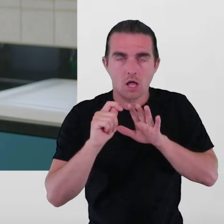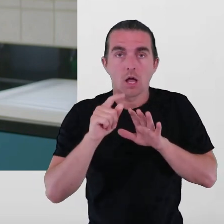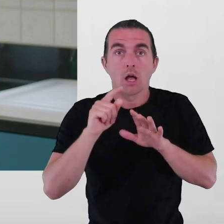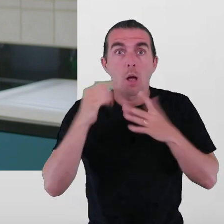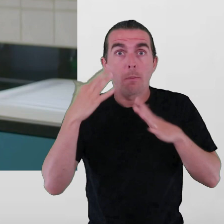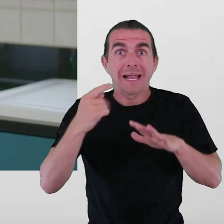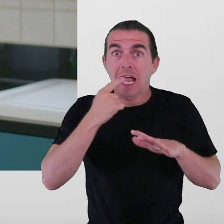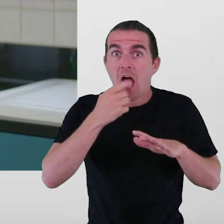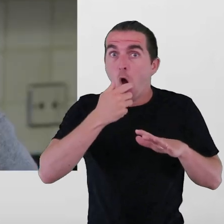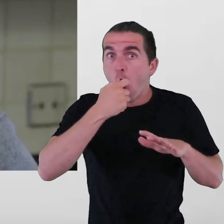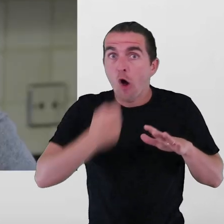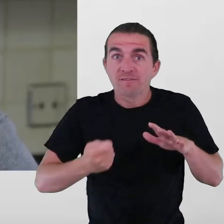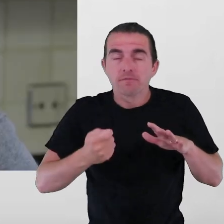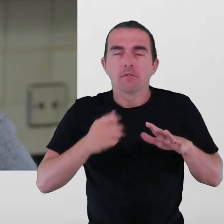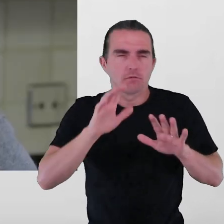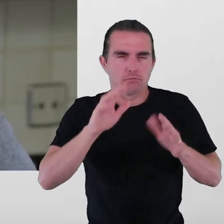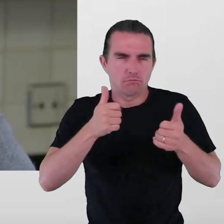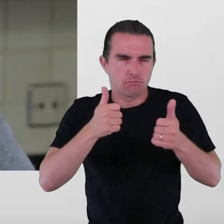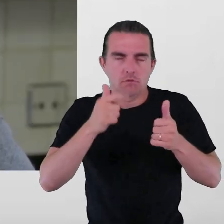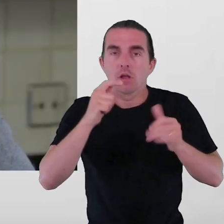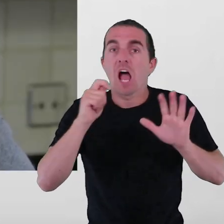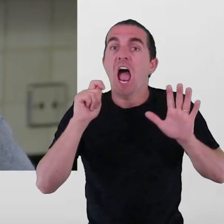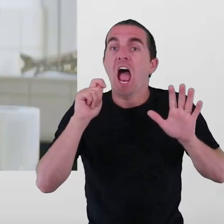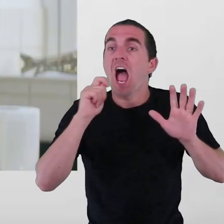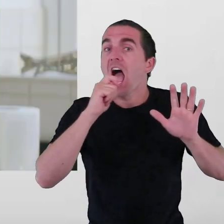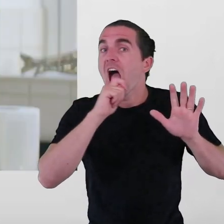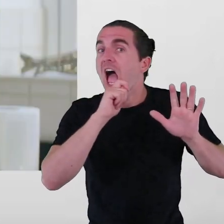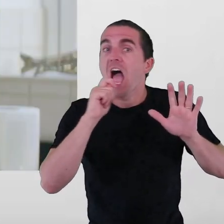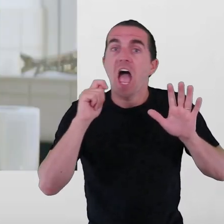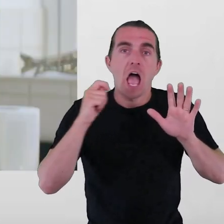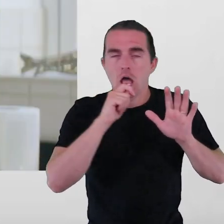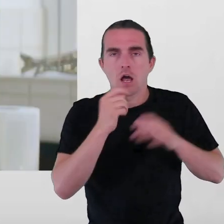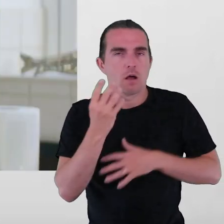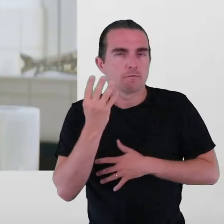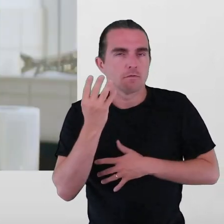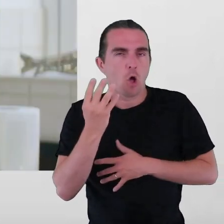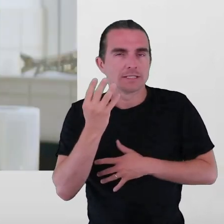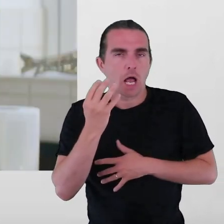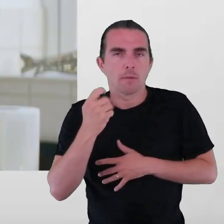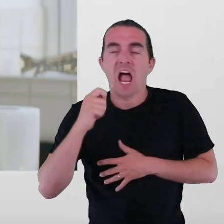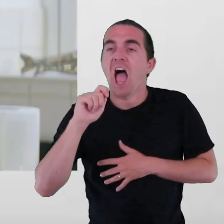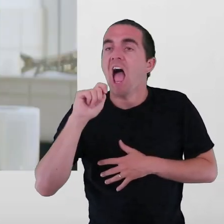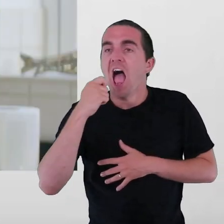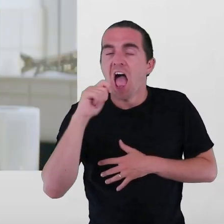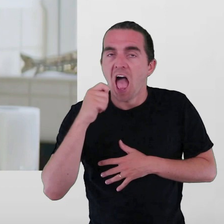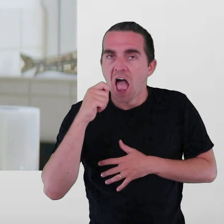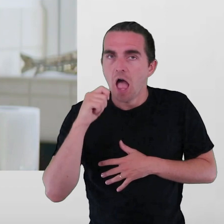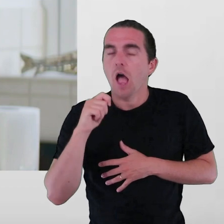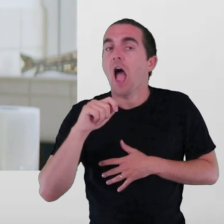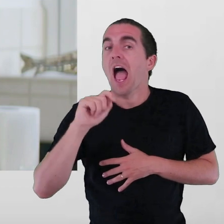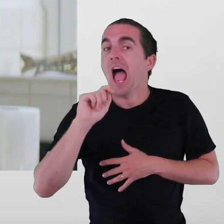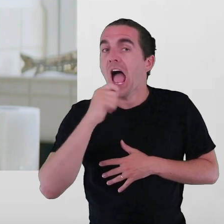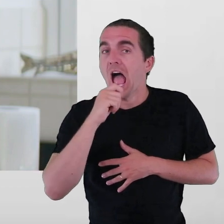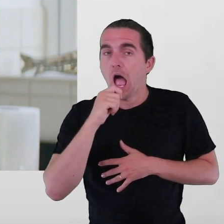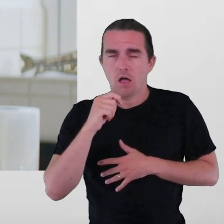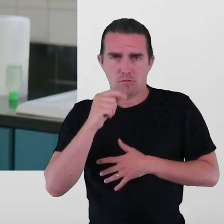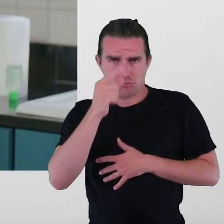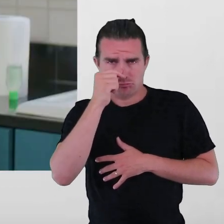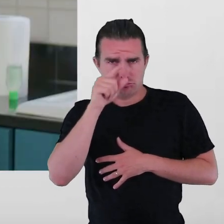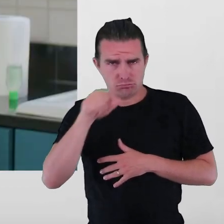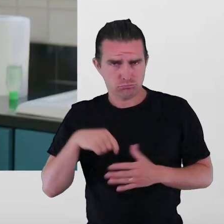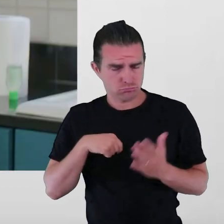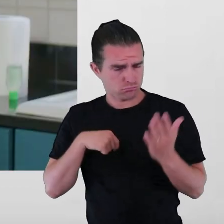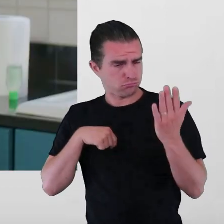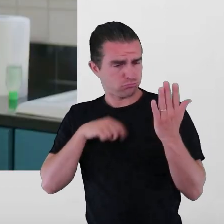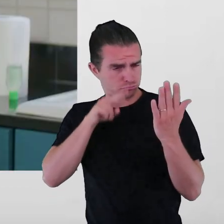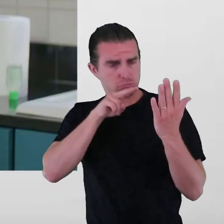your tonsils would have been if you've had them removed. Do this firmly 4 times on each side. Use